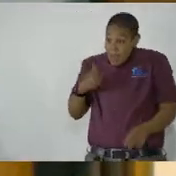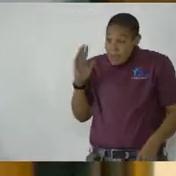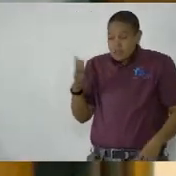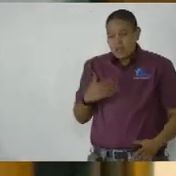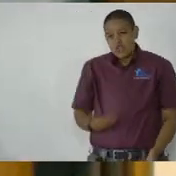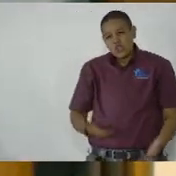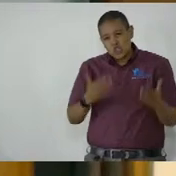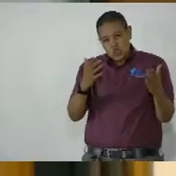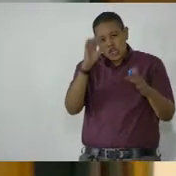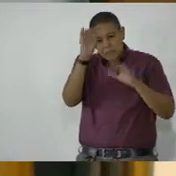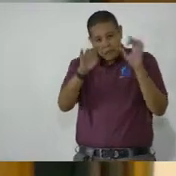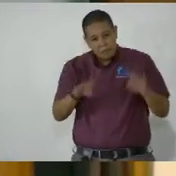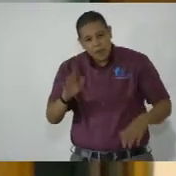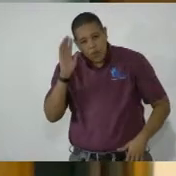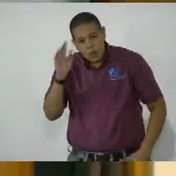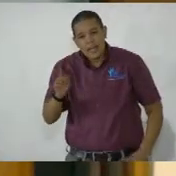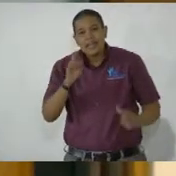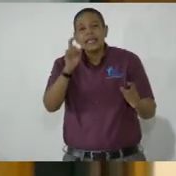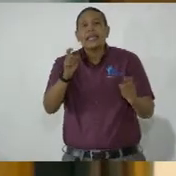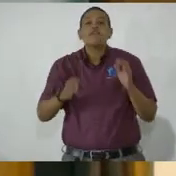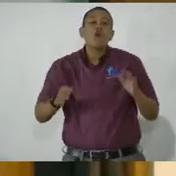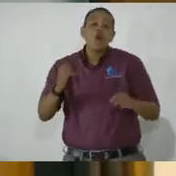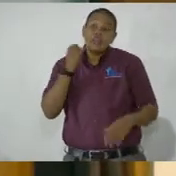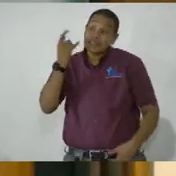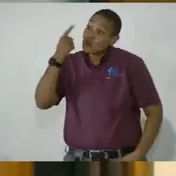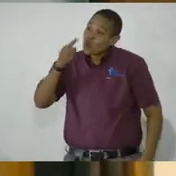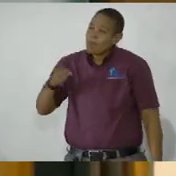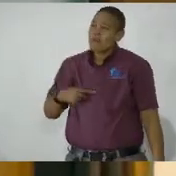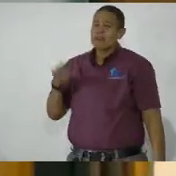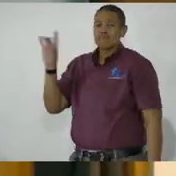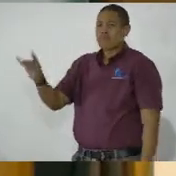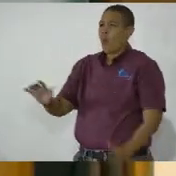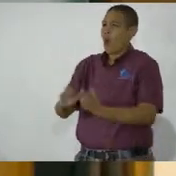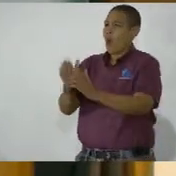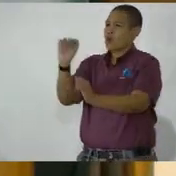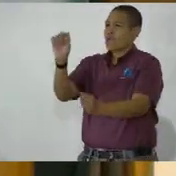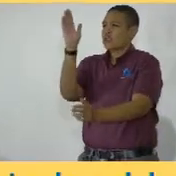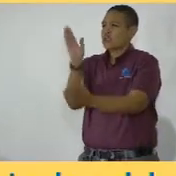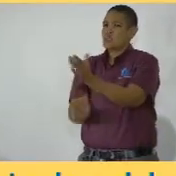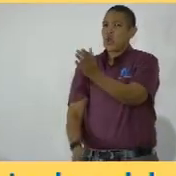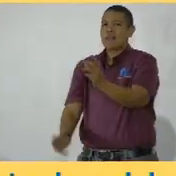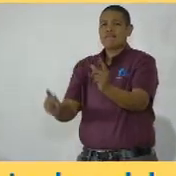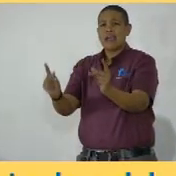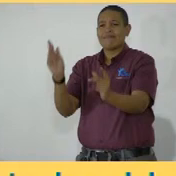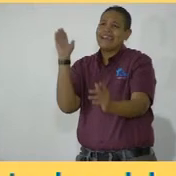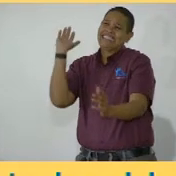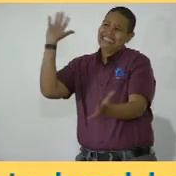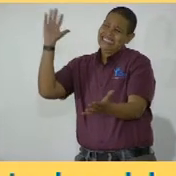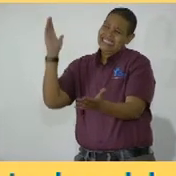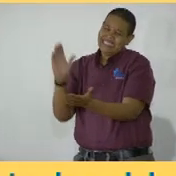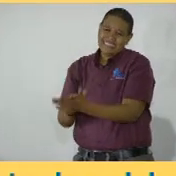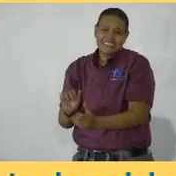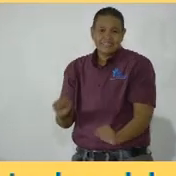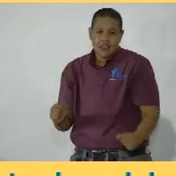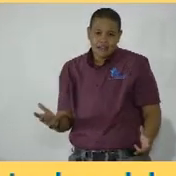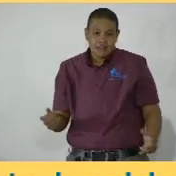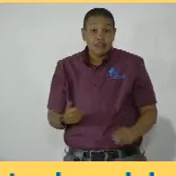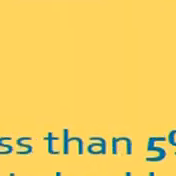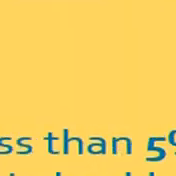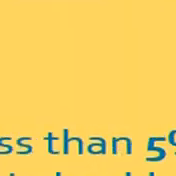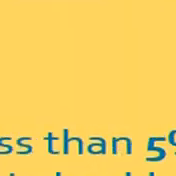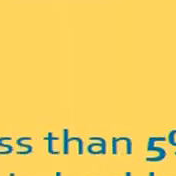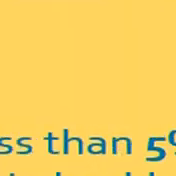suggestions to the Court, if they don't mind, as to how the matters can be speedily dealt with. Madam